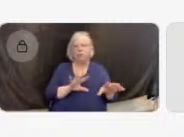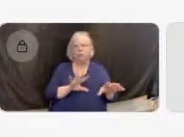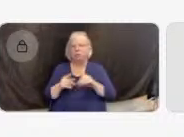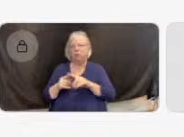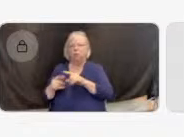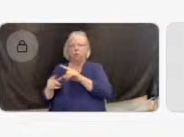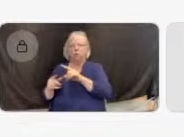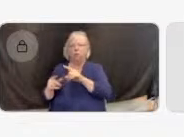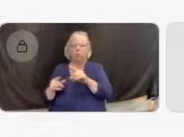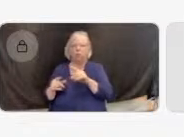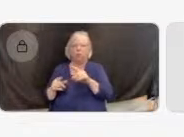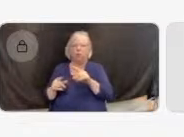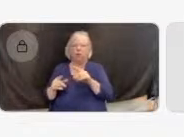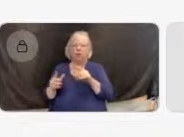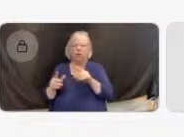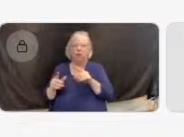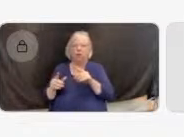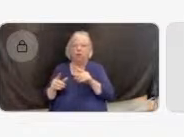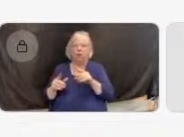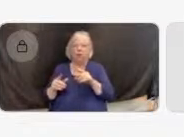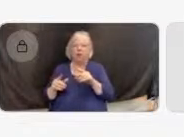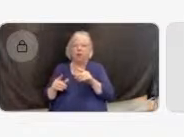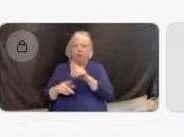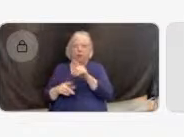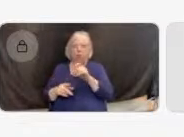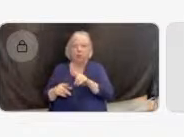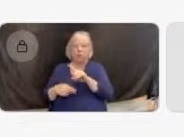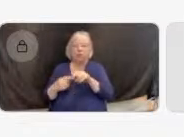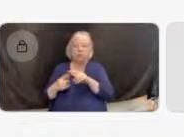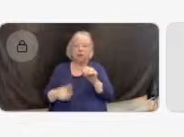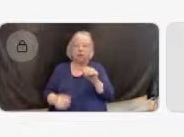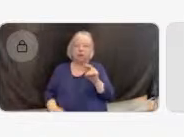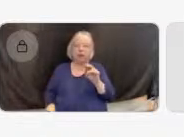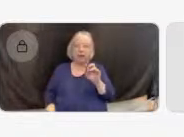not the subdivision should be brought into the city, but we don't want to